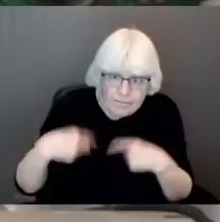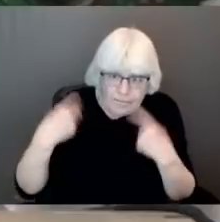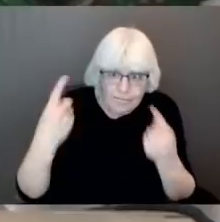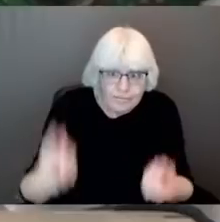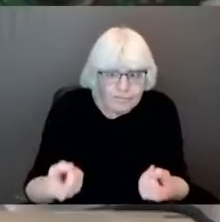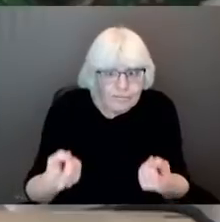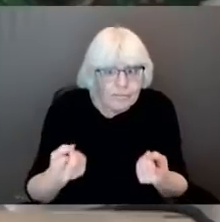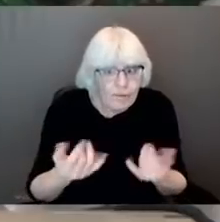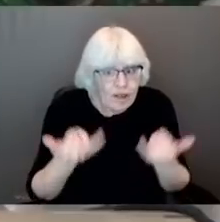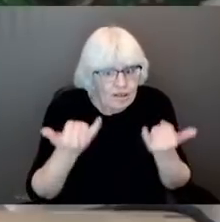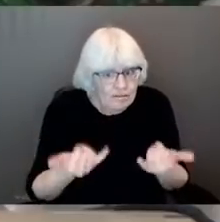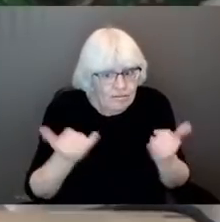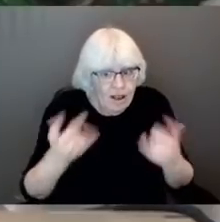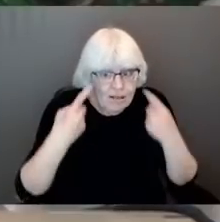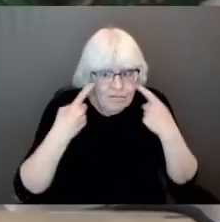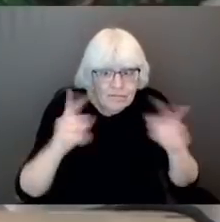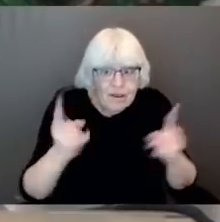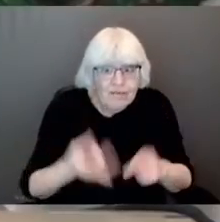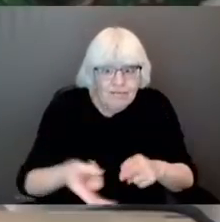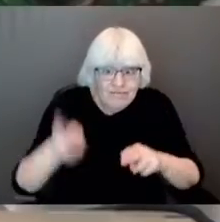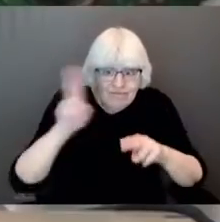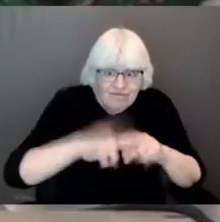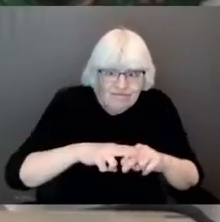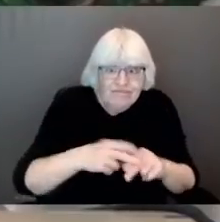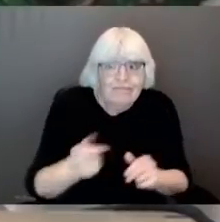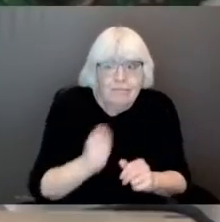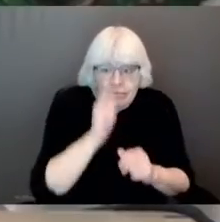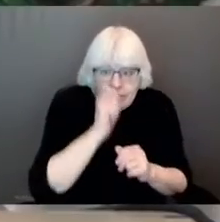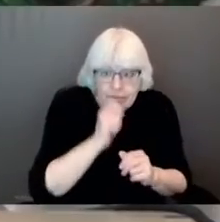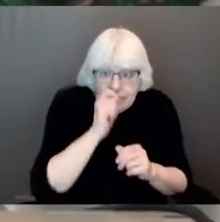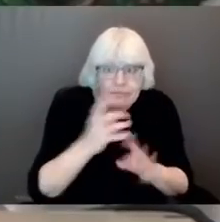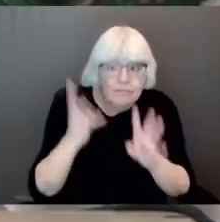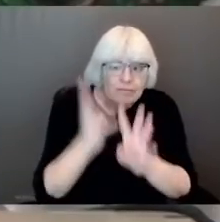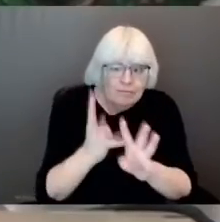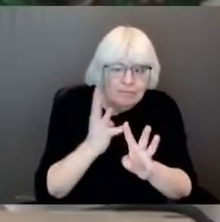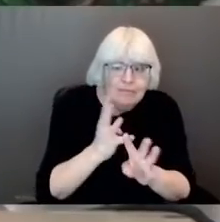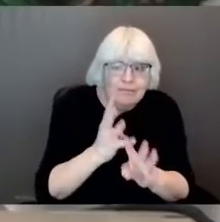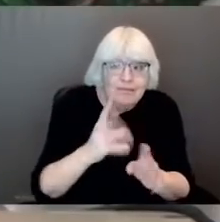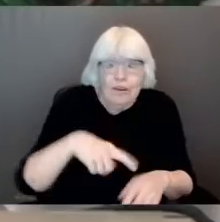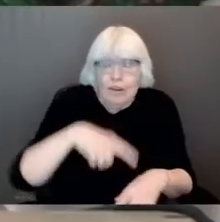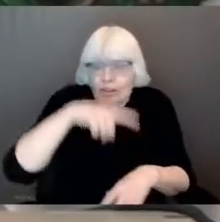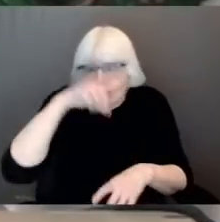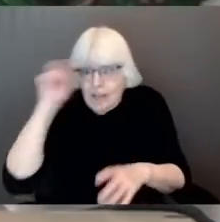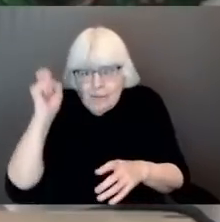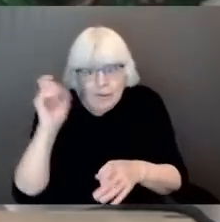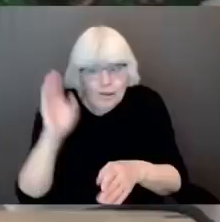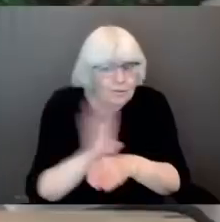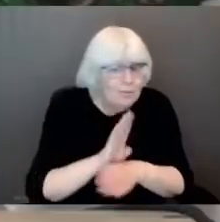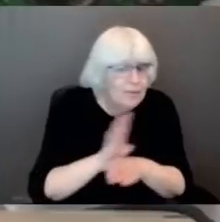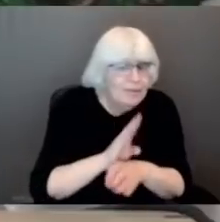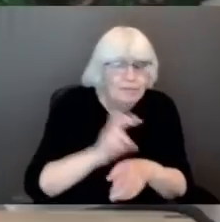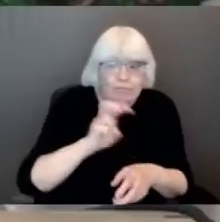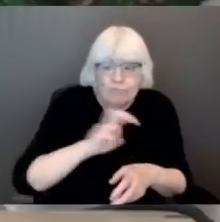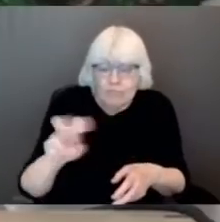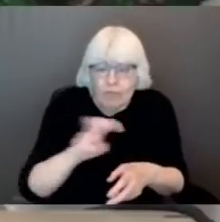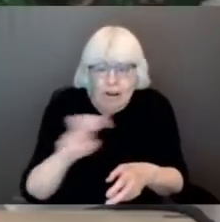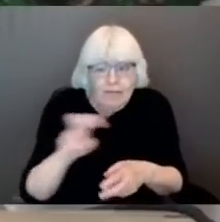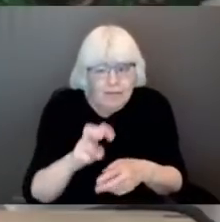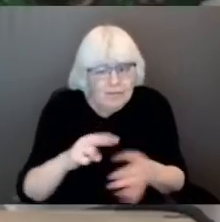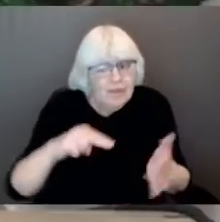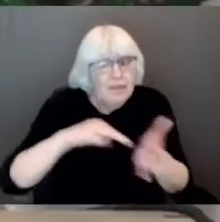that we have, even throughout a very busy summer of tourism, has been a real attribute and benefit to us.